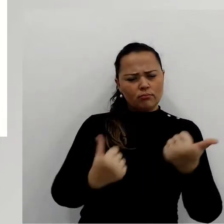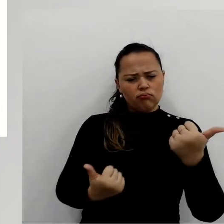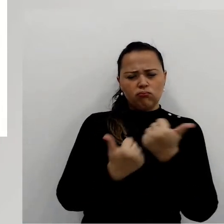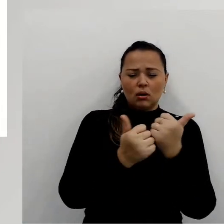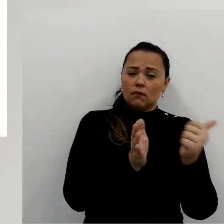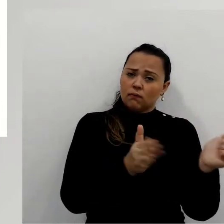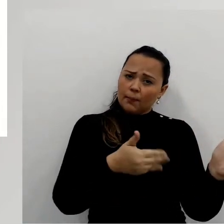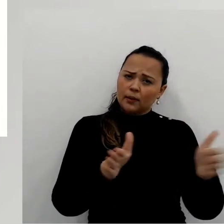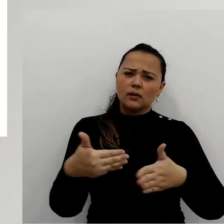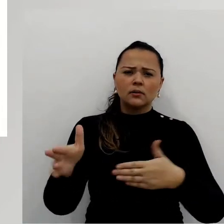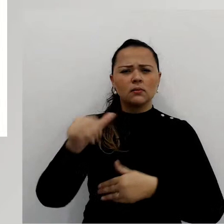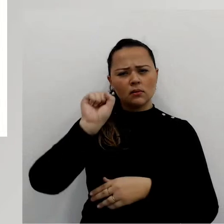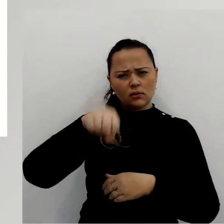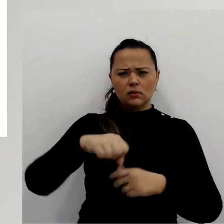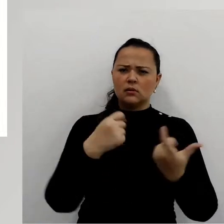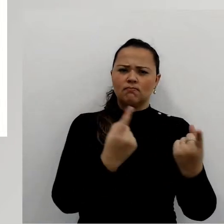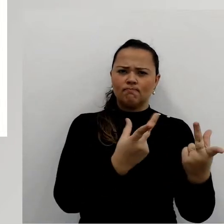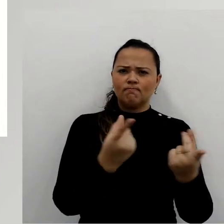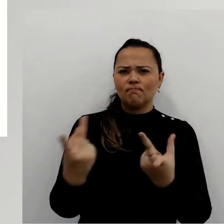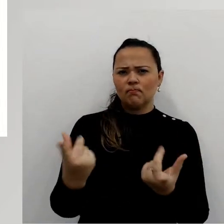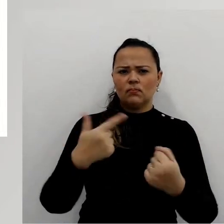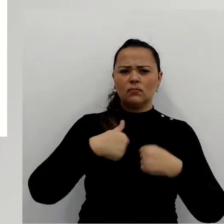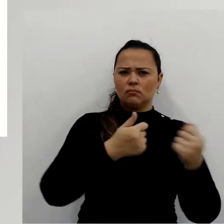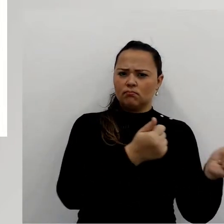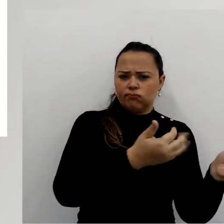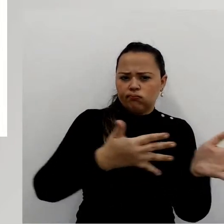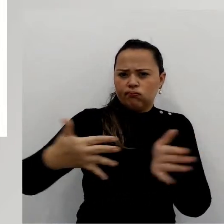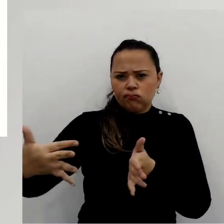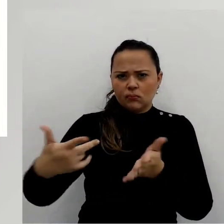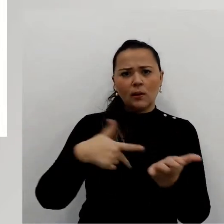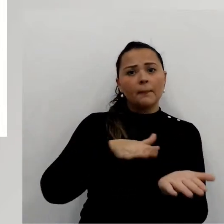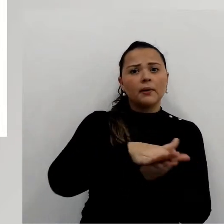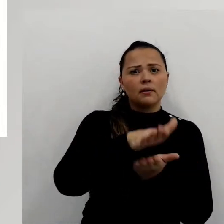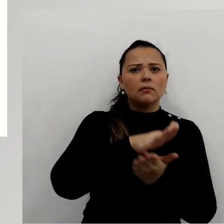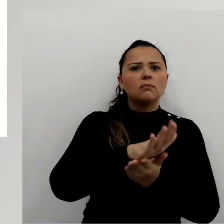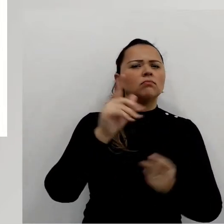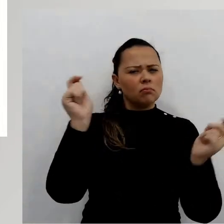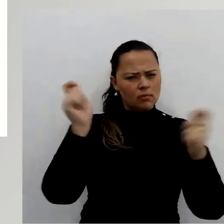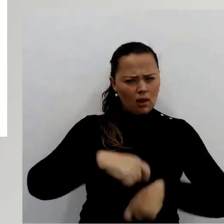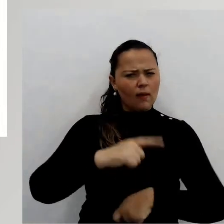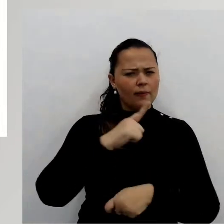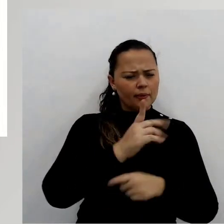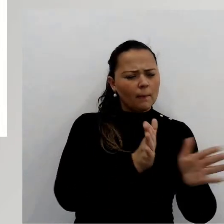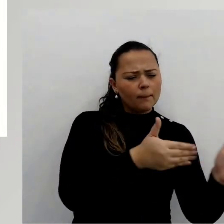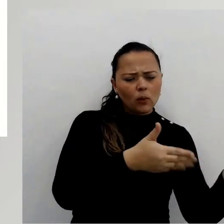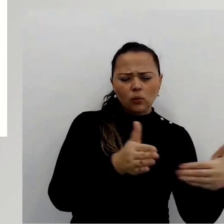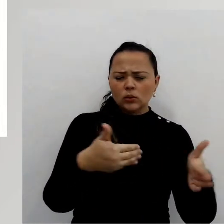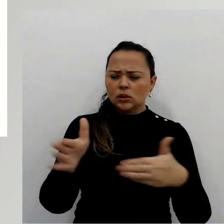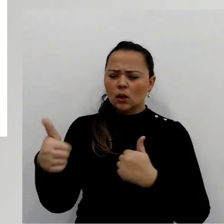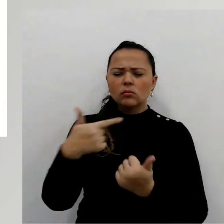print is actually in a manufacturing line. So if you can imagine, you have a